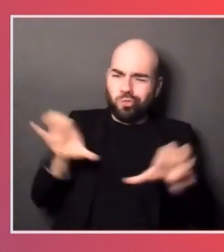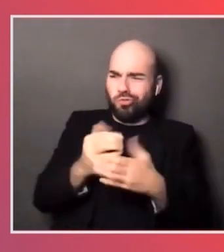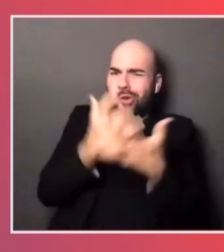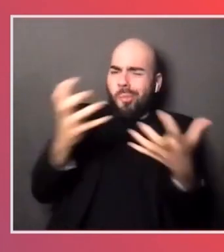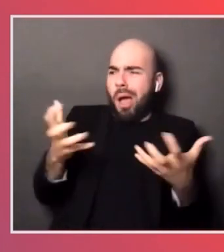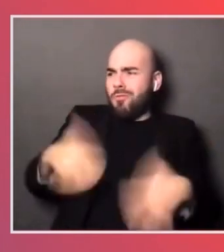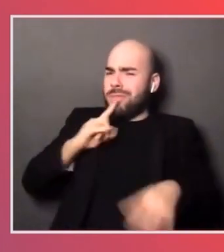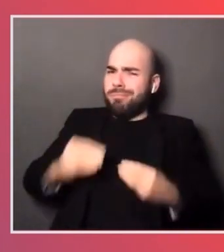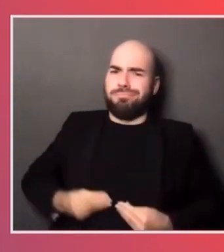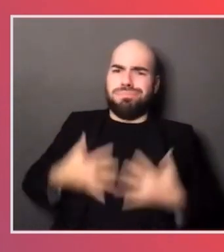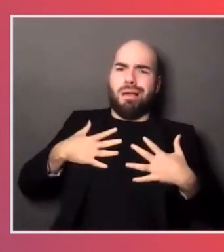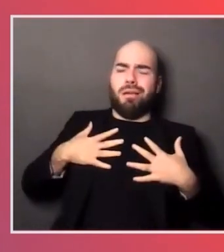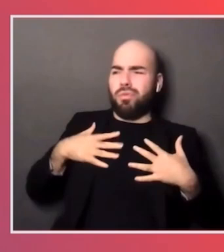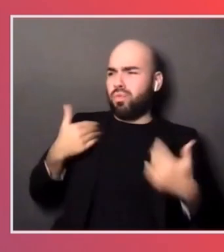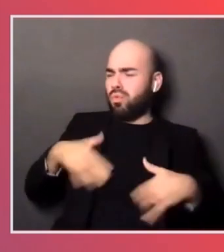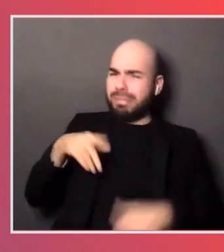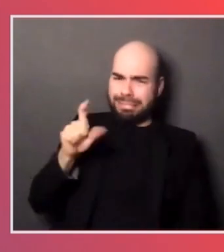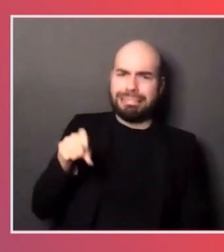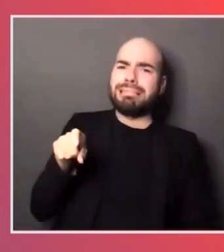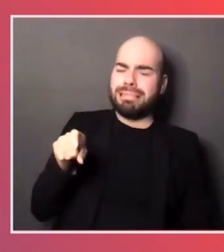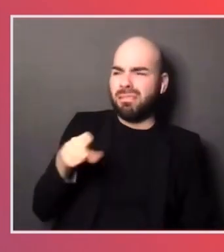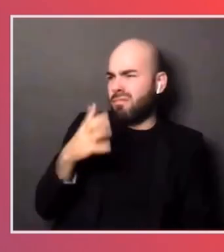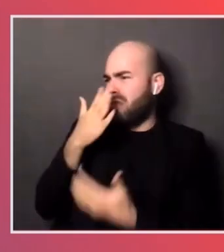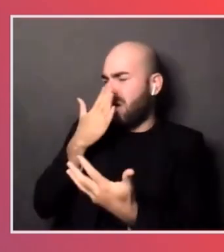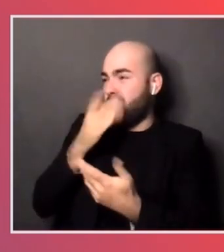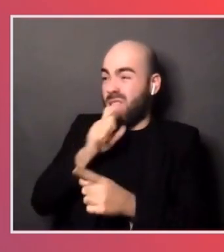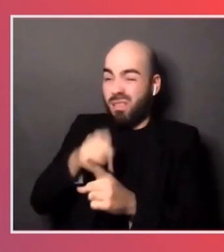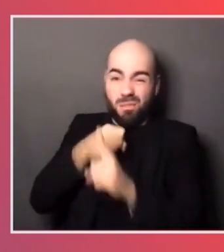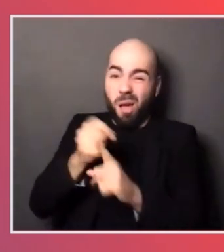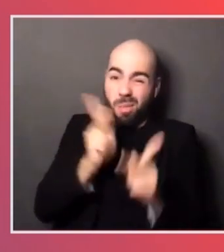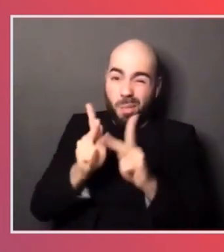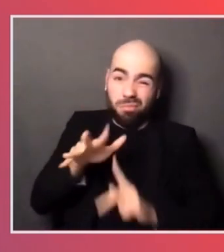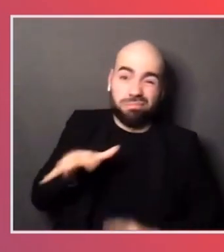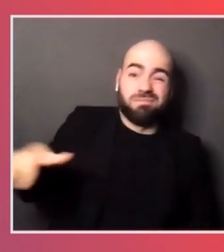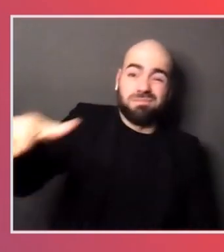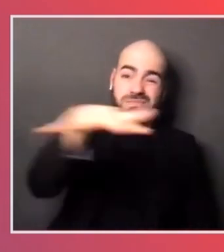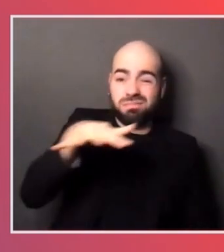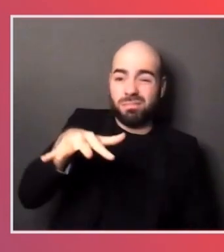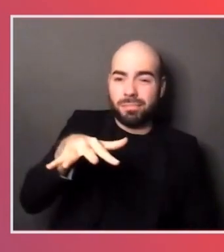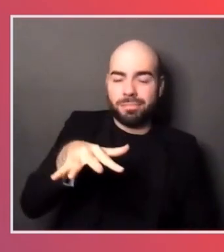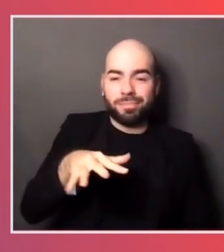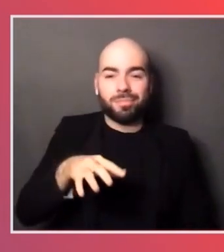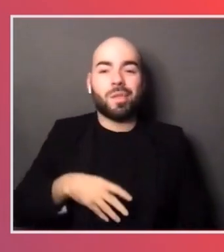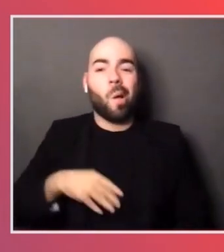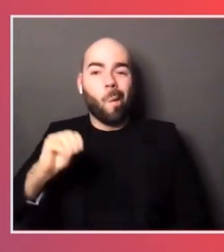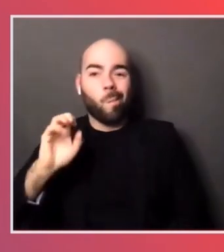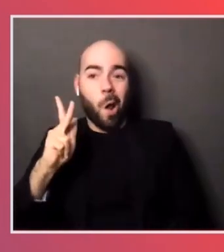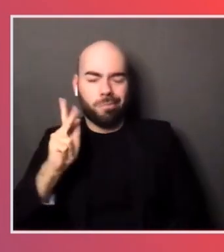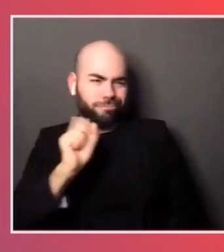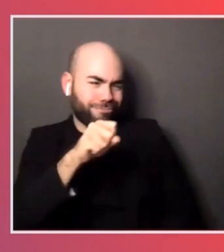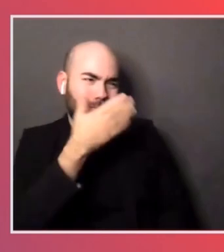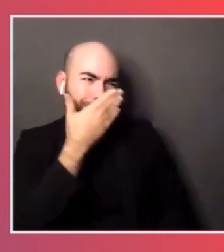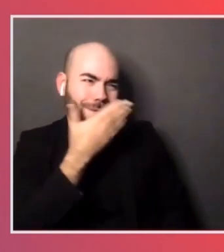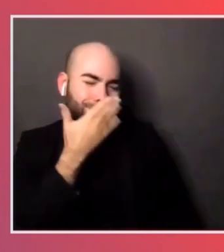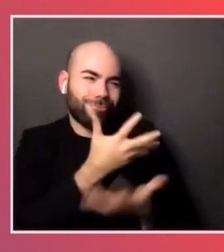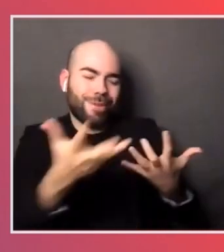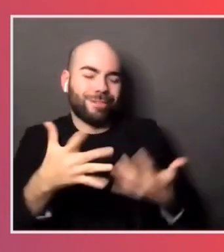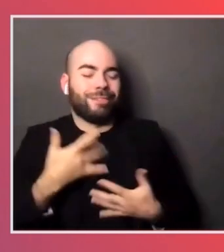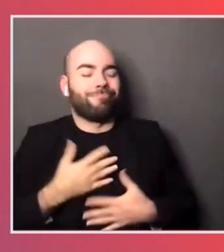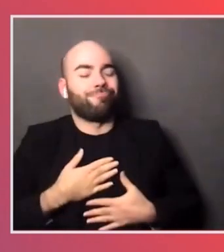on everybody. Thank you, man. That means a lot to me. Thank you. We're all doing our bit.